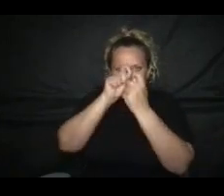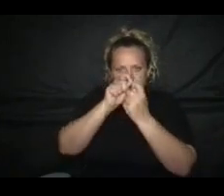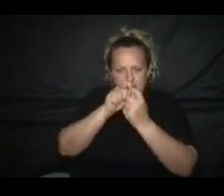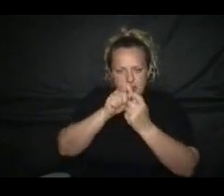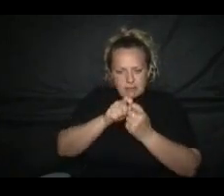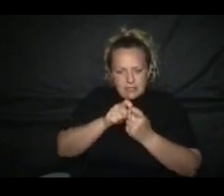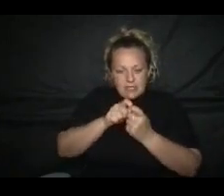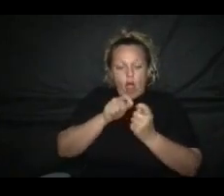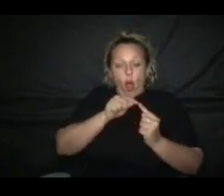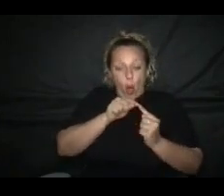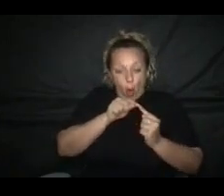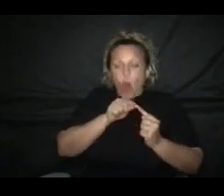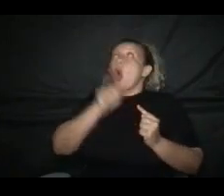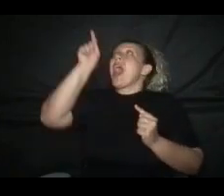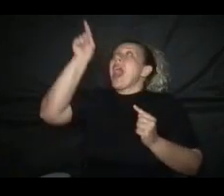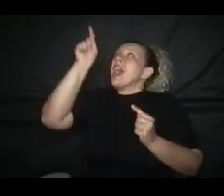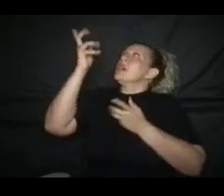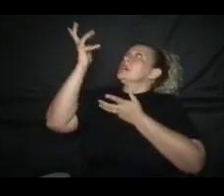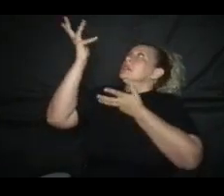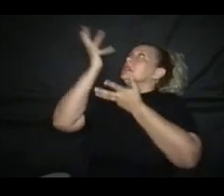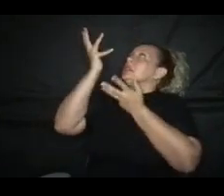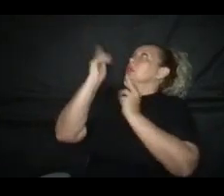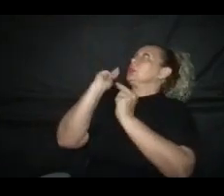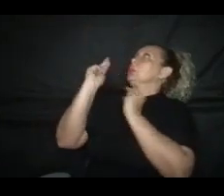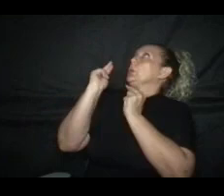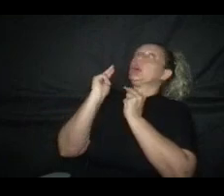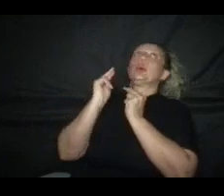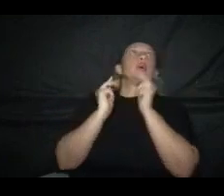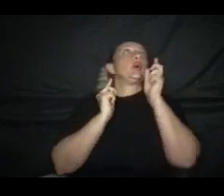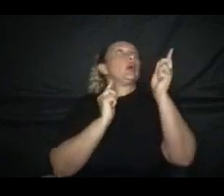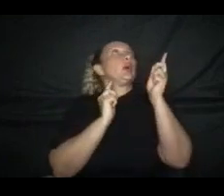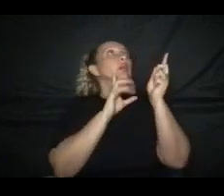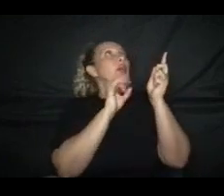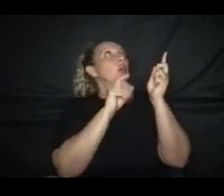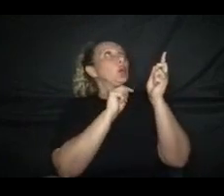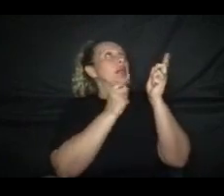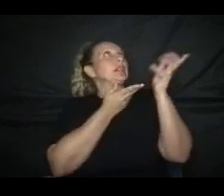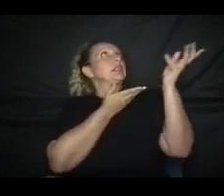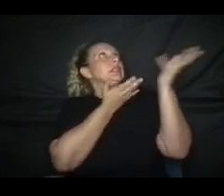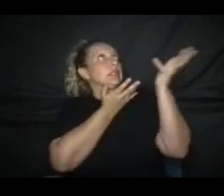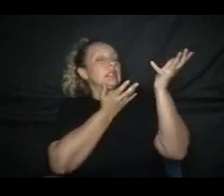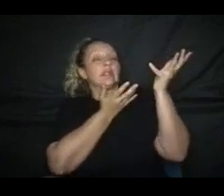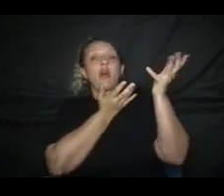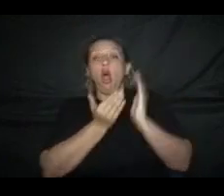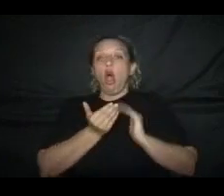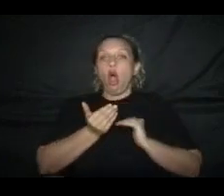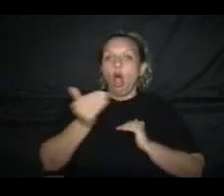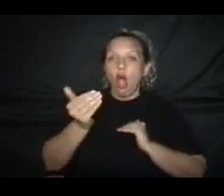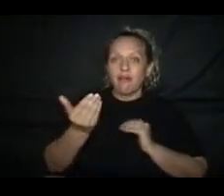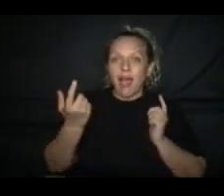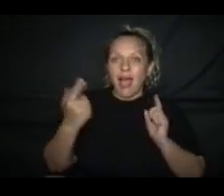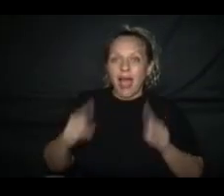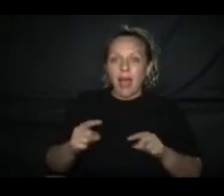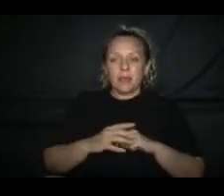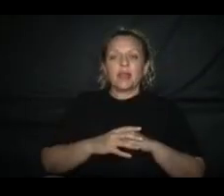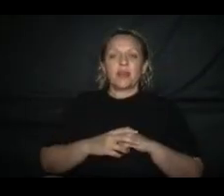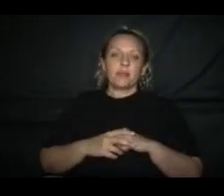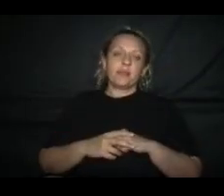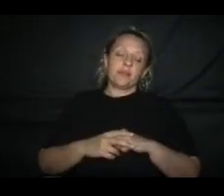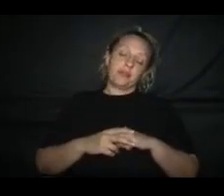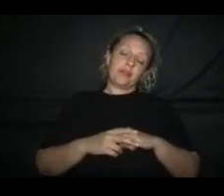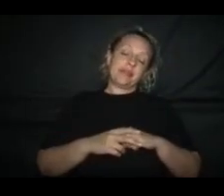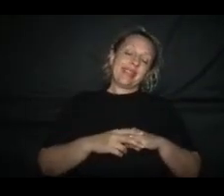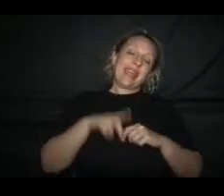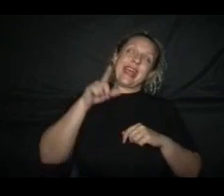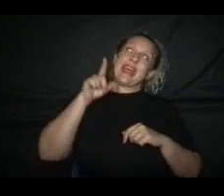the county, would be a negotiation with DOT. What often happens is they'll point out